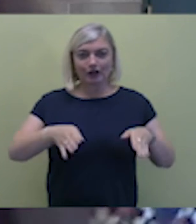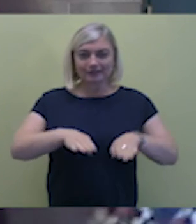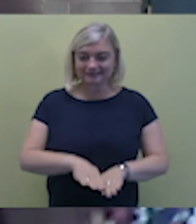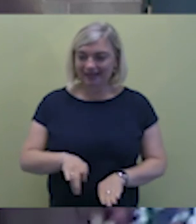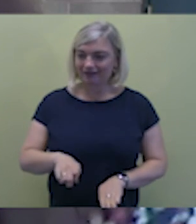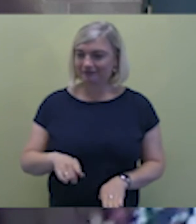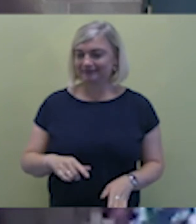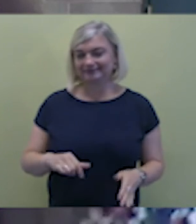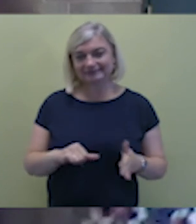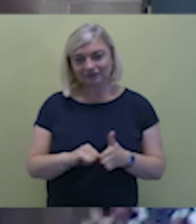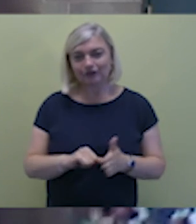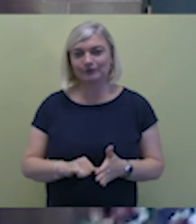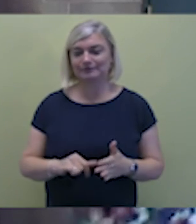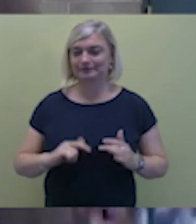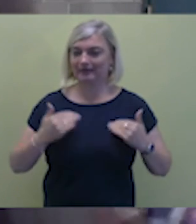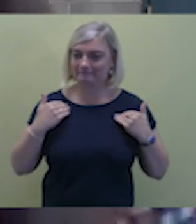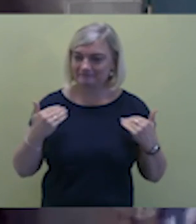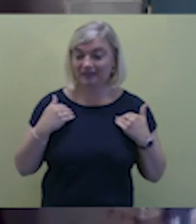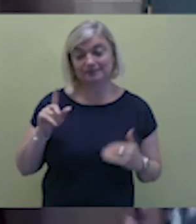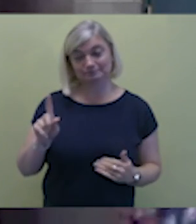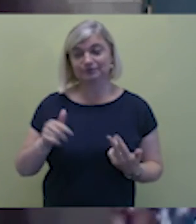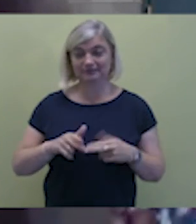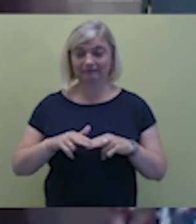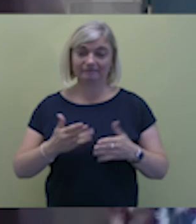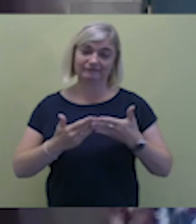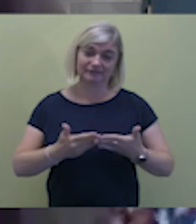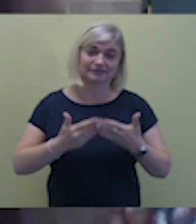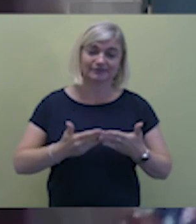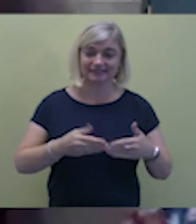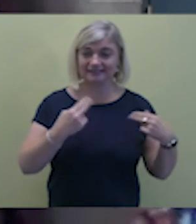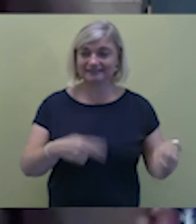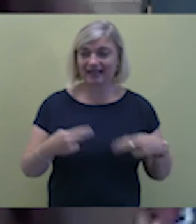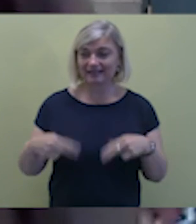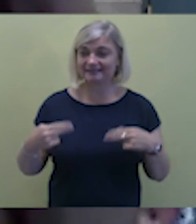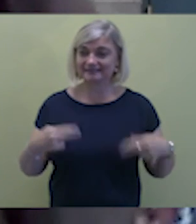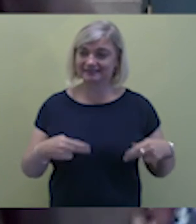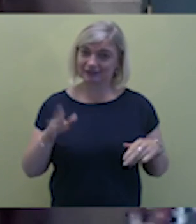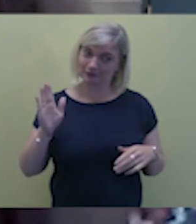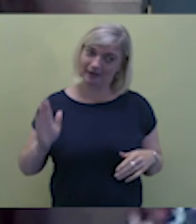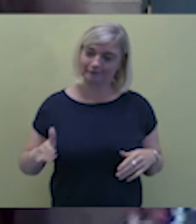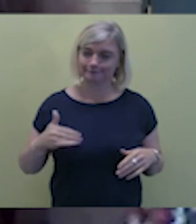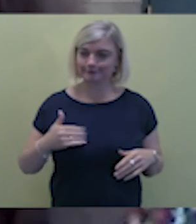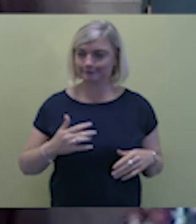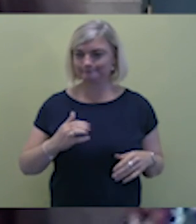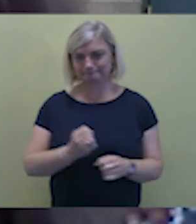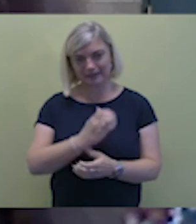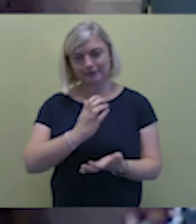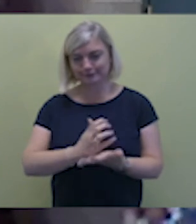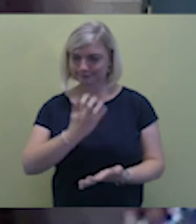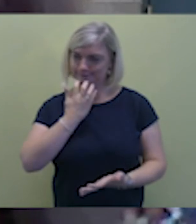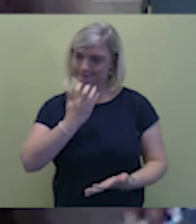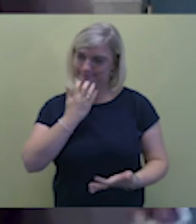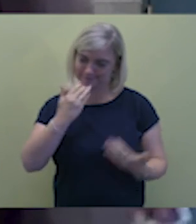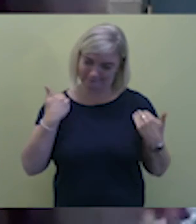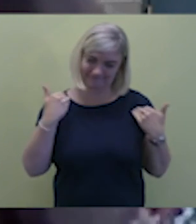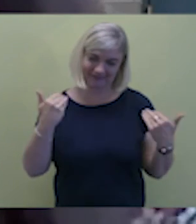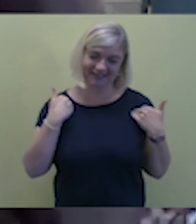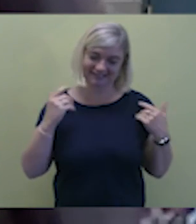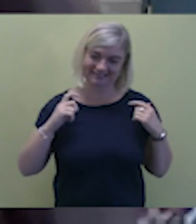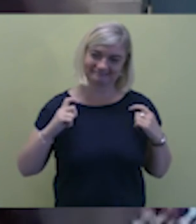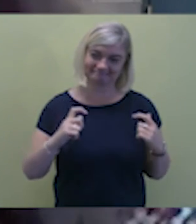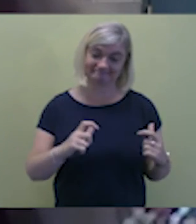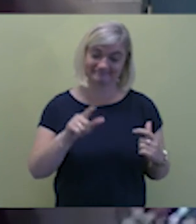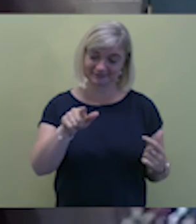fit and healthy. But obviously if you're studying dance and something quite physical, then you've got to try and do that, haven't you? So